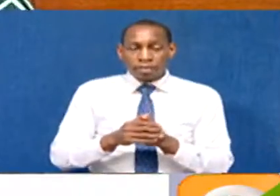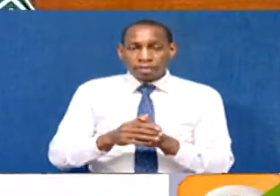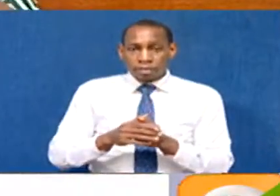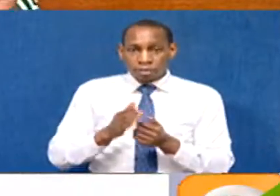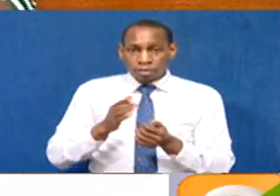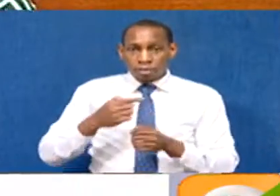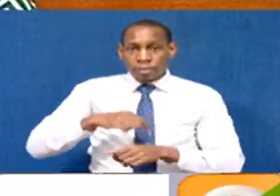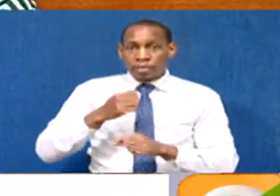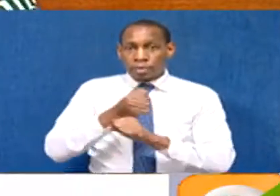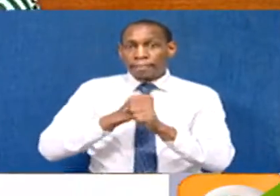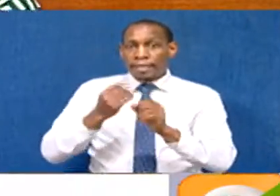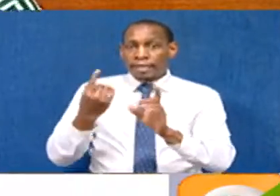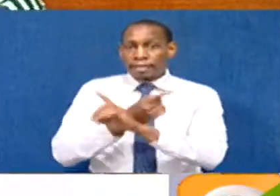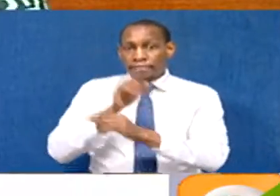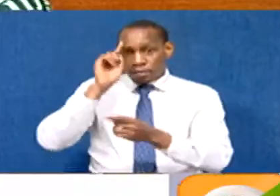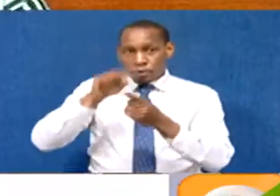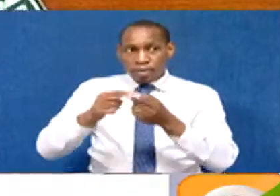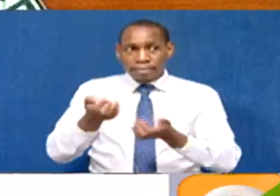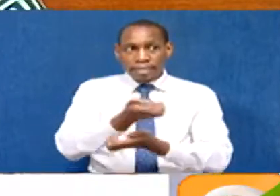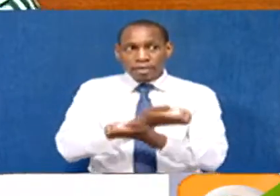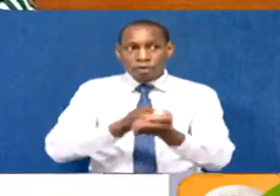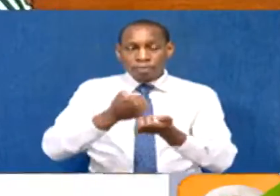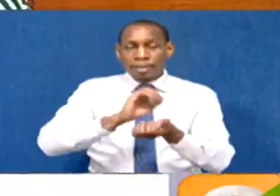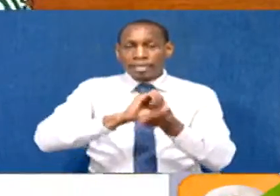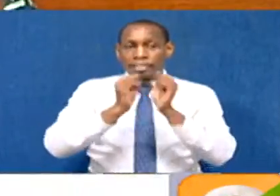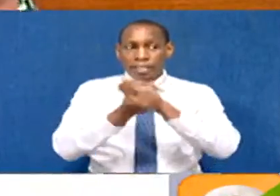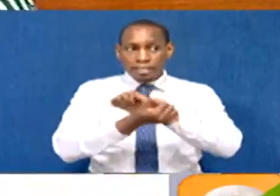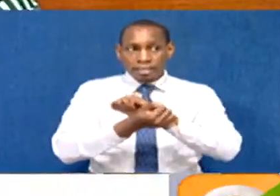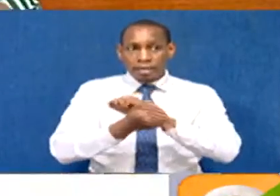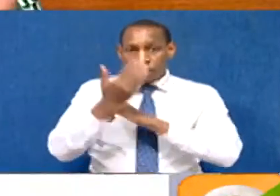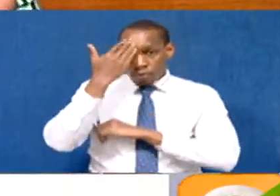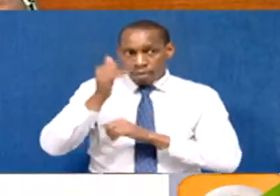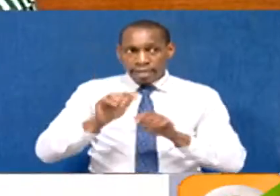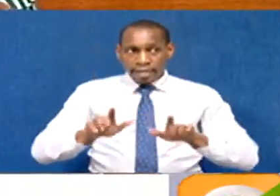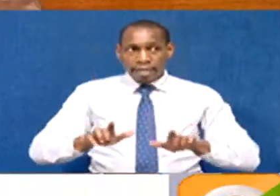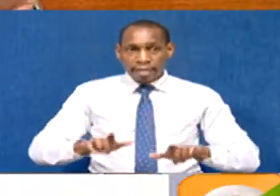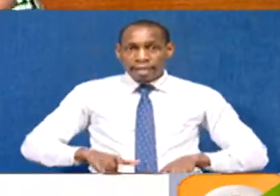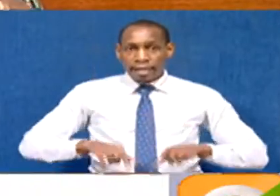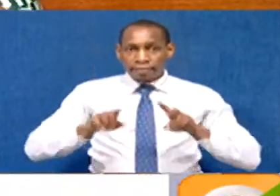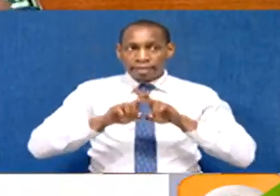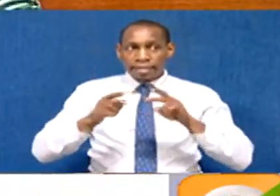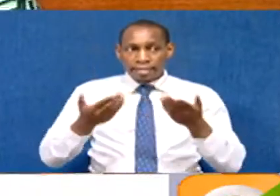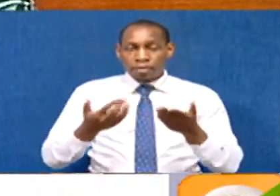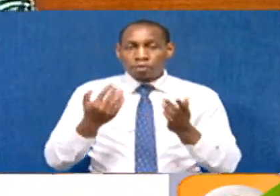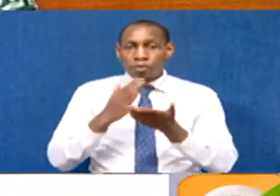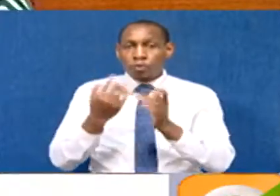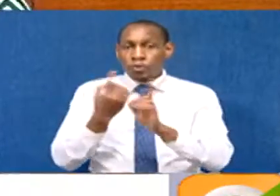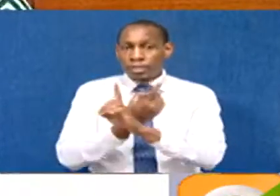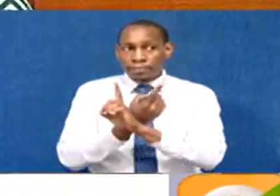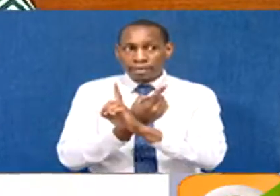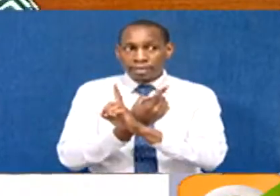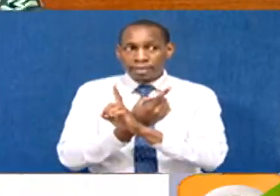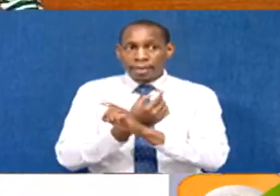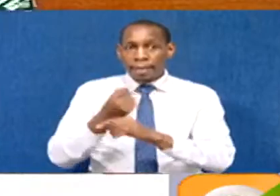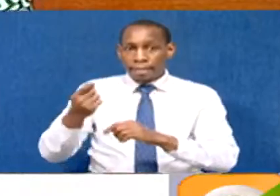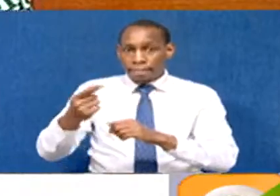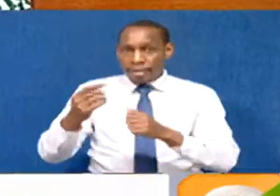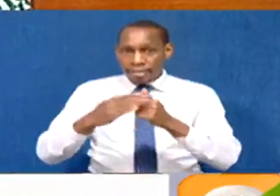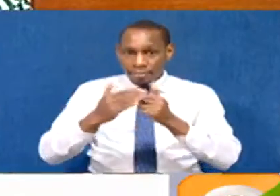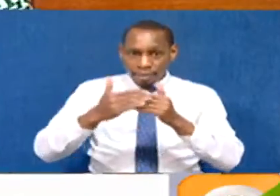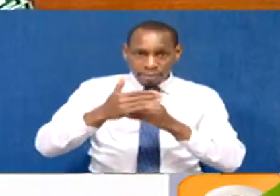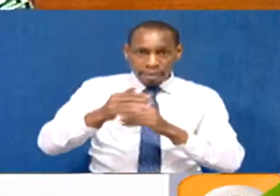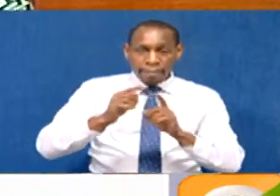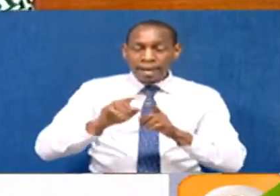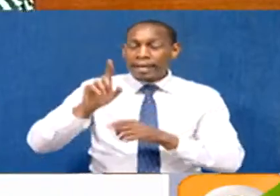a difference because we intend to have an economic revolution so that life starts being different this coming September. But